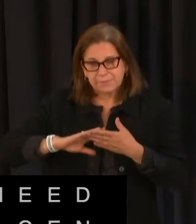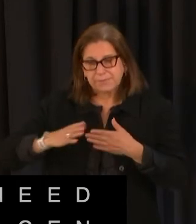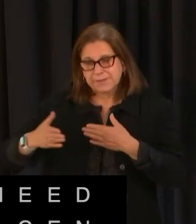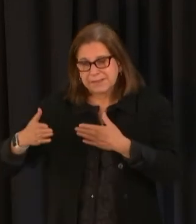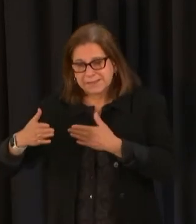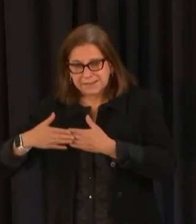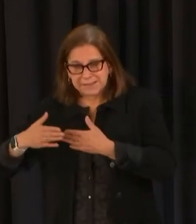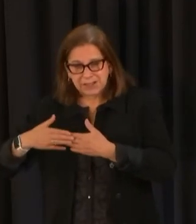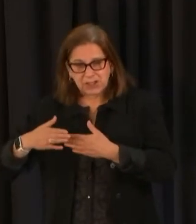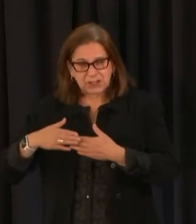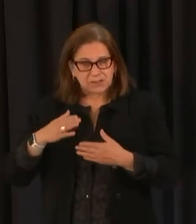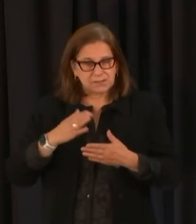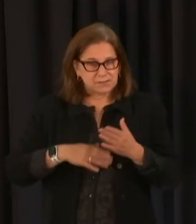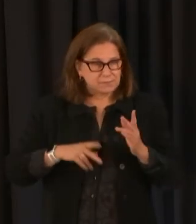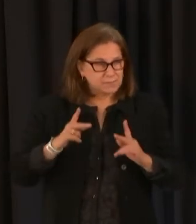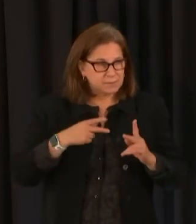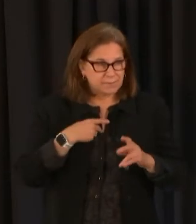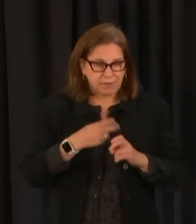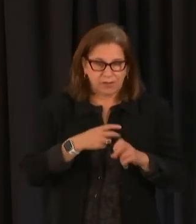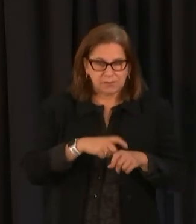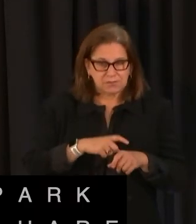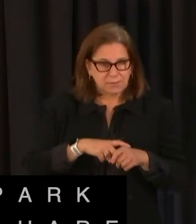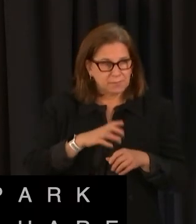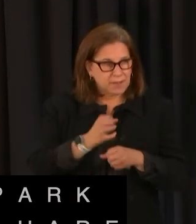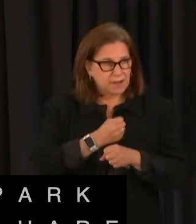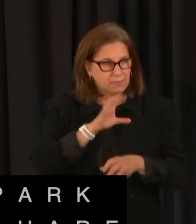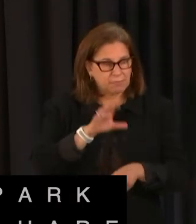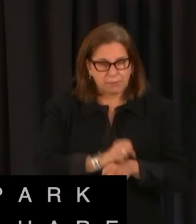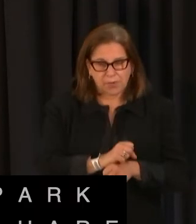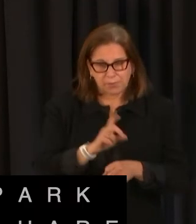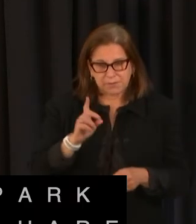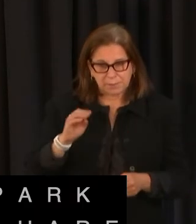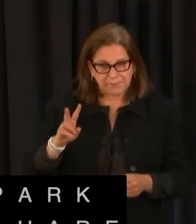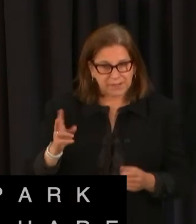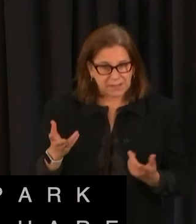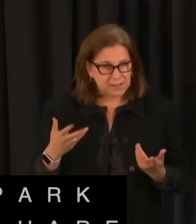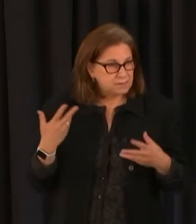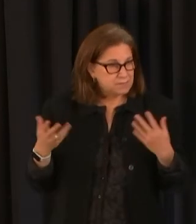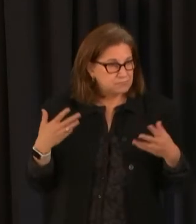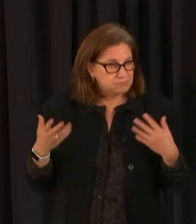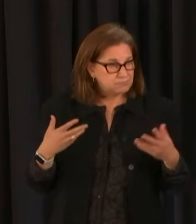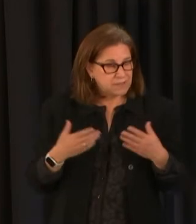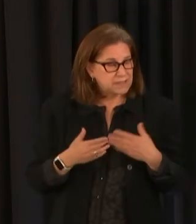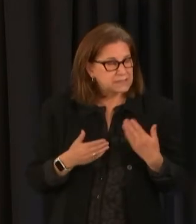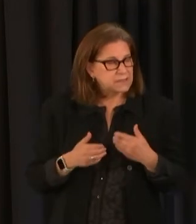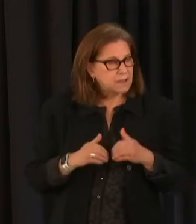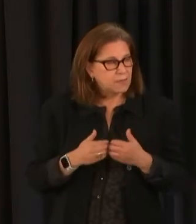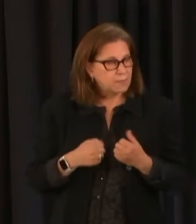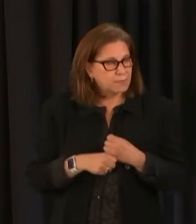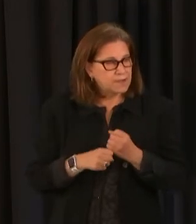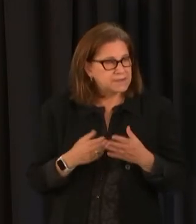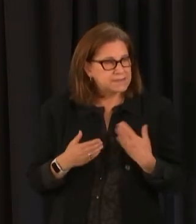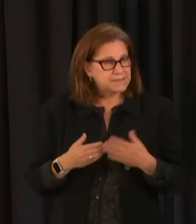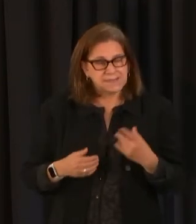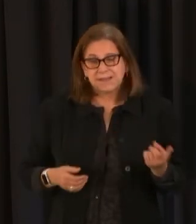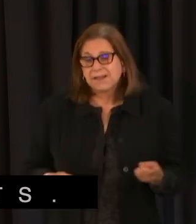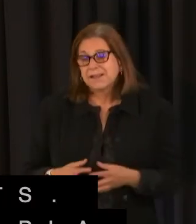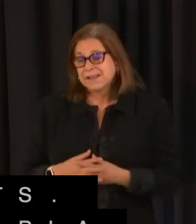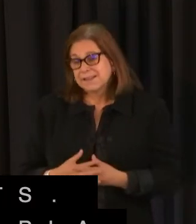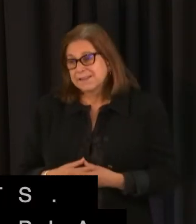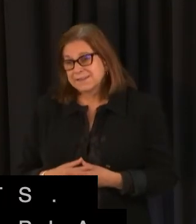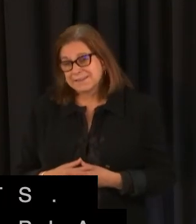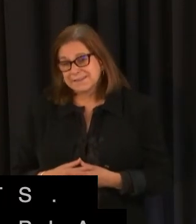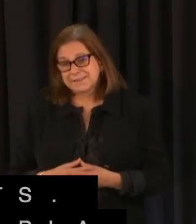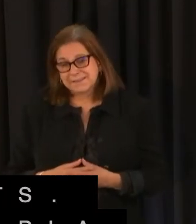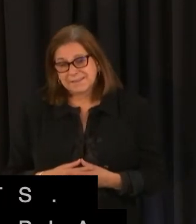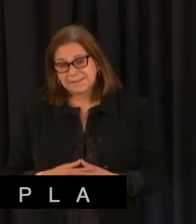time getting DMV appointments. Are there processes in place to make that easier? I don't know